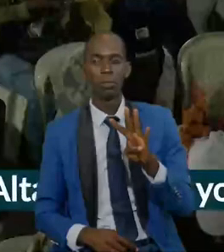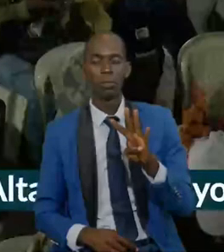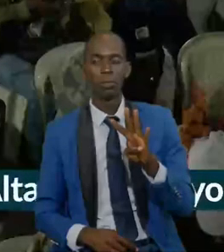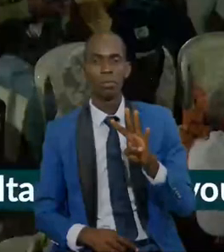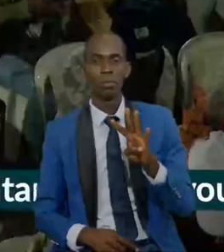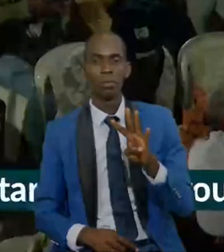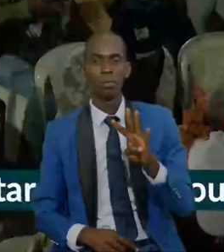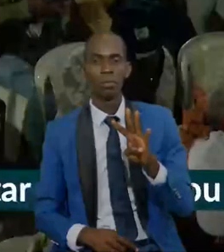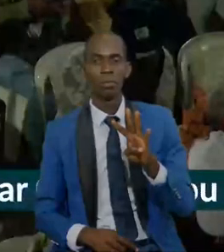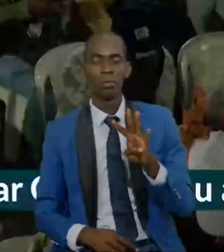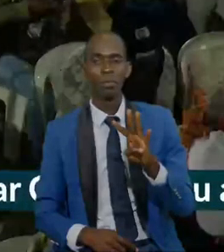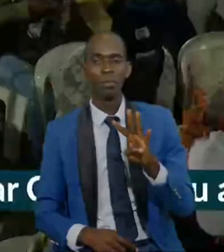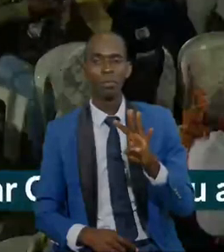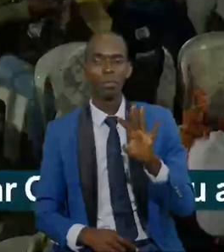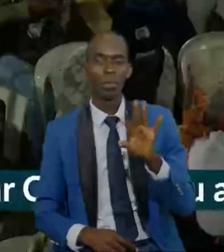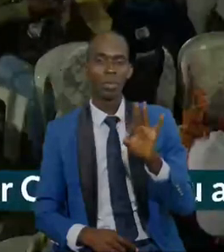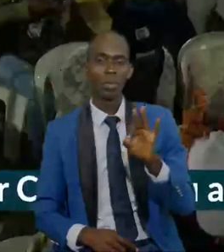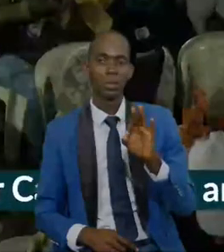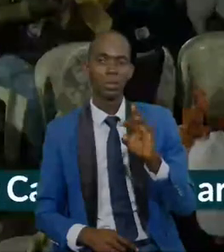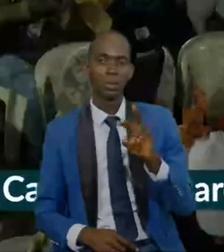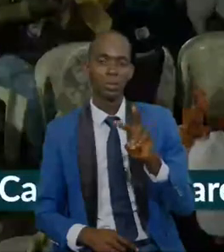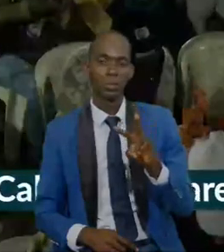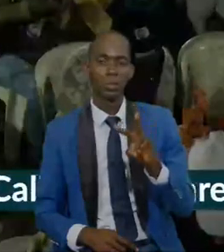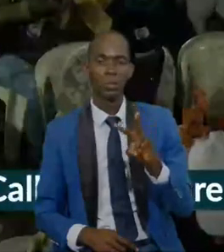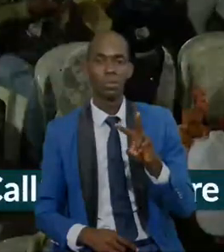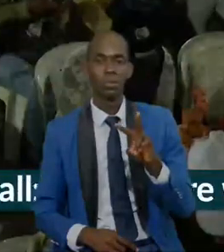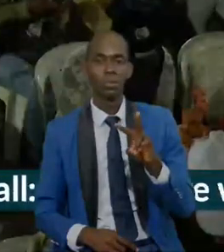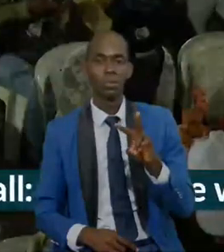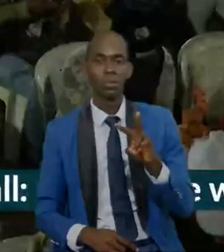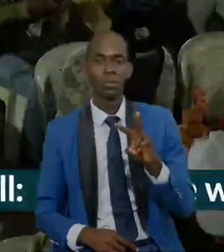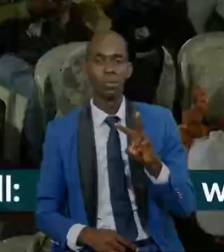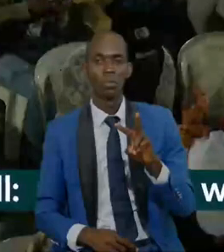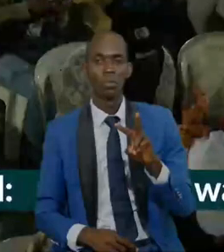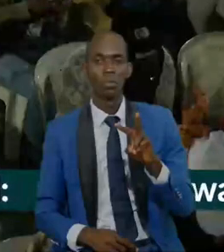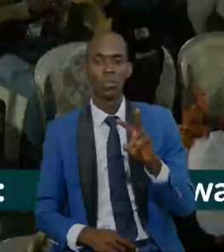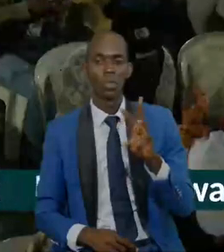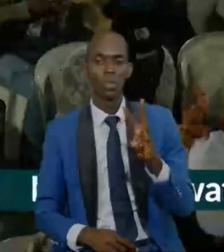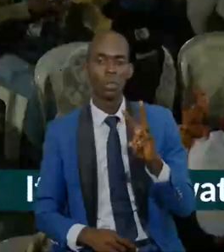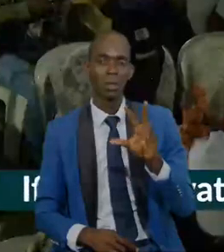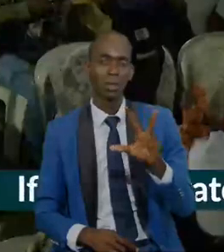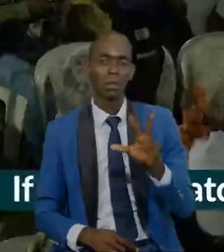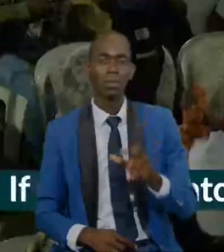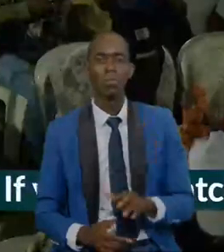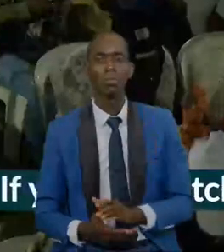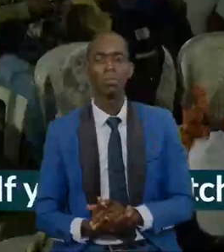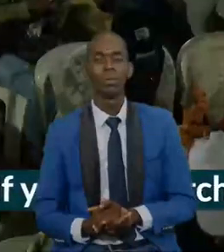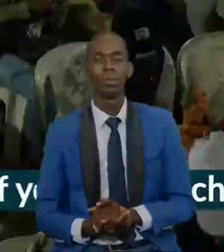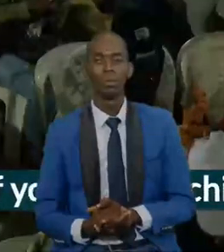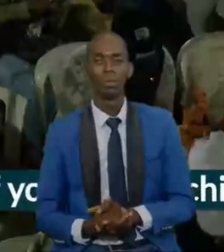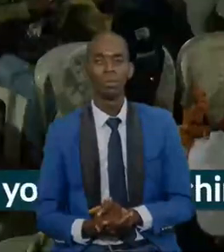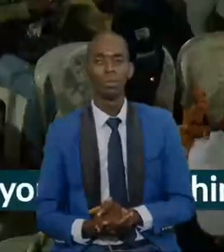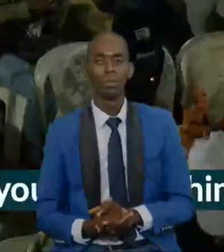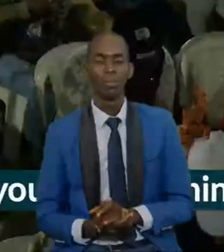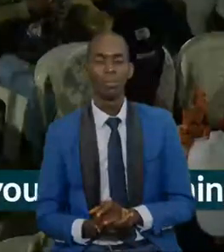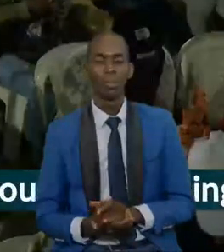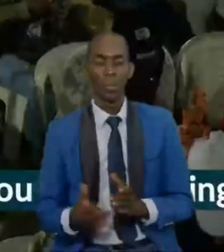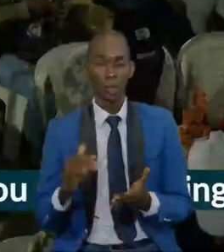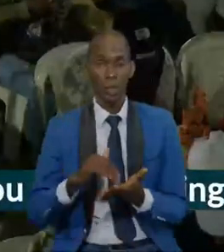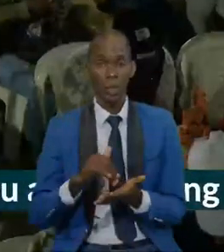92 92 63 63. Nous reprenons. I take it